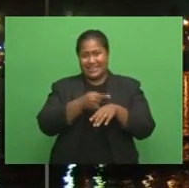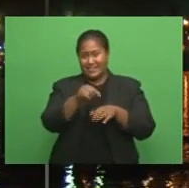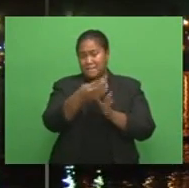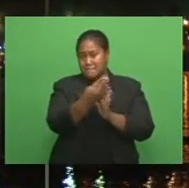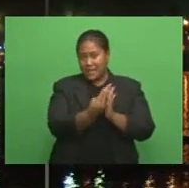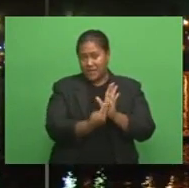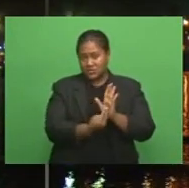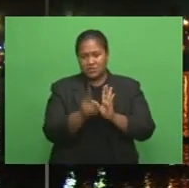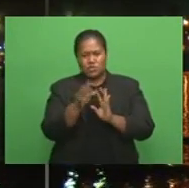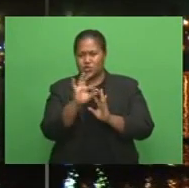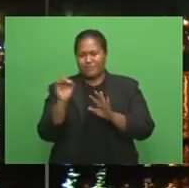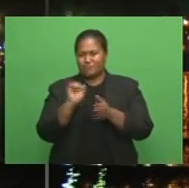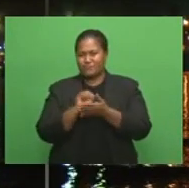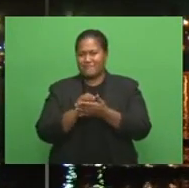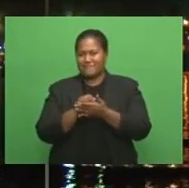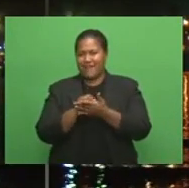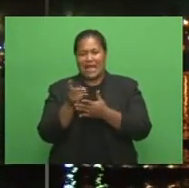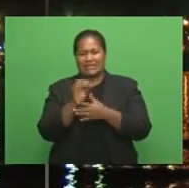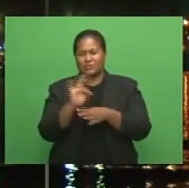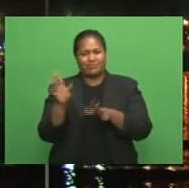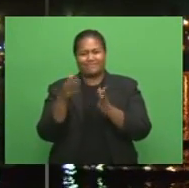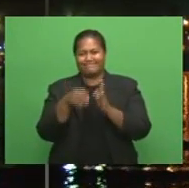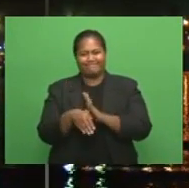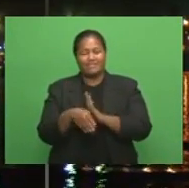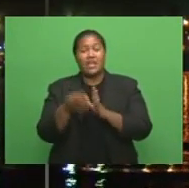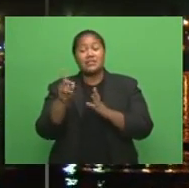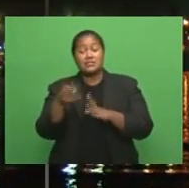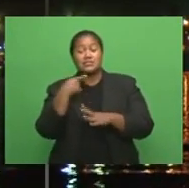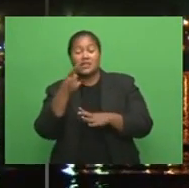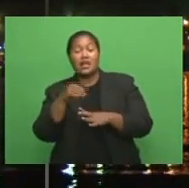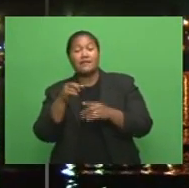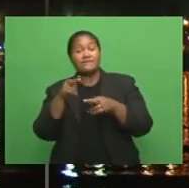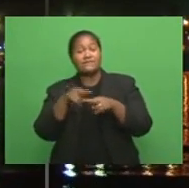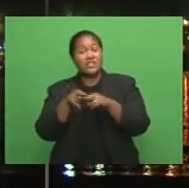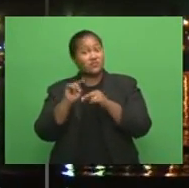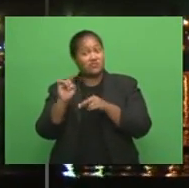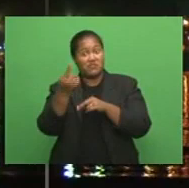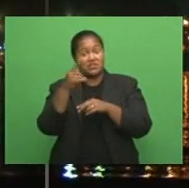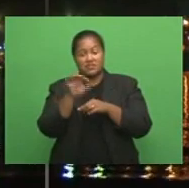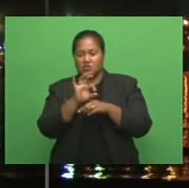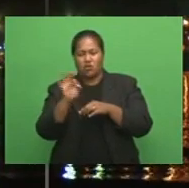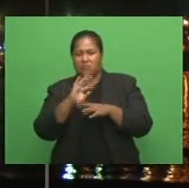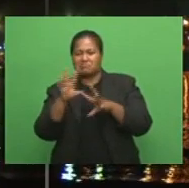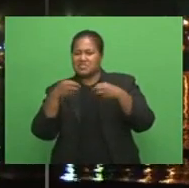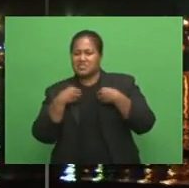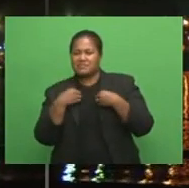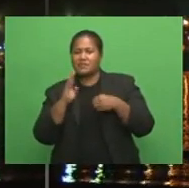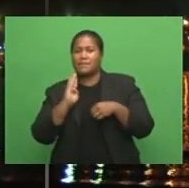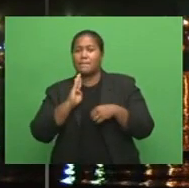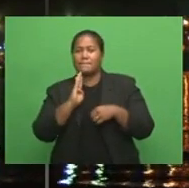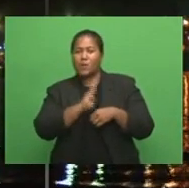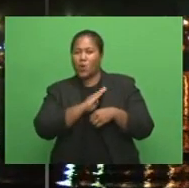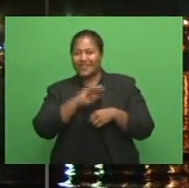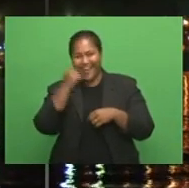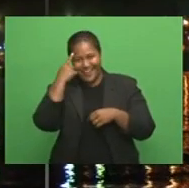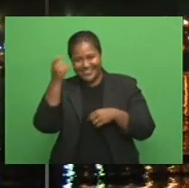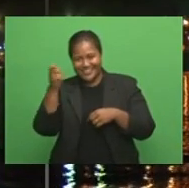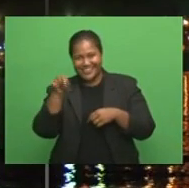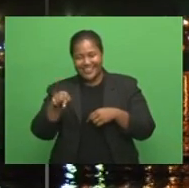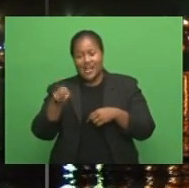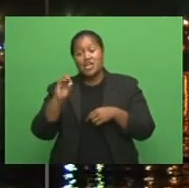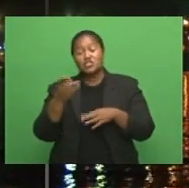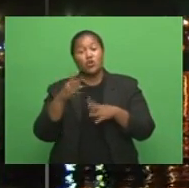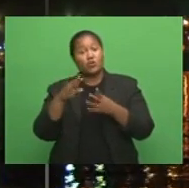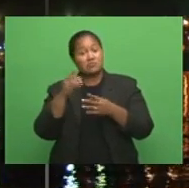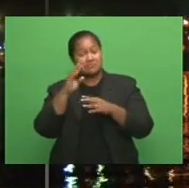and a deceiving budget. He went on to claim that Fiji First does not take on board ideas from the opposition. Bainimarama says Rambuka